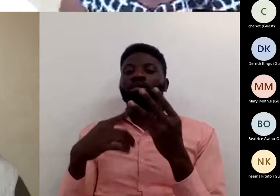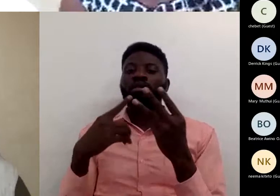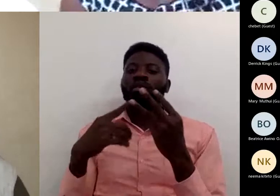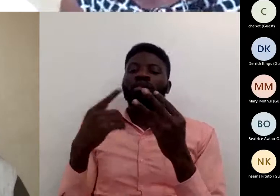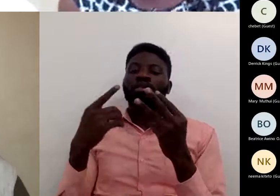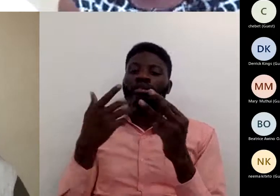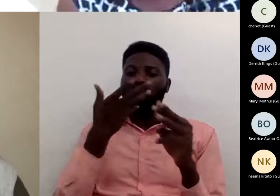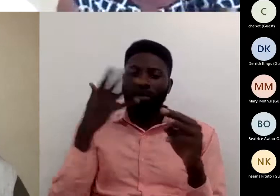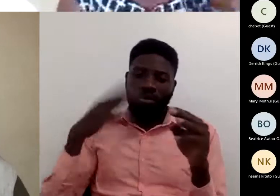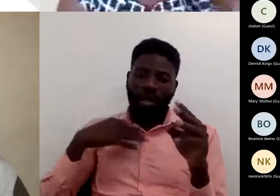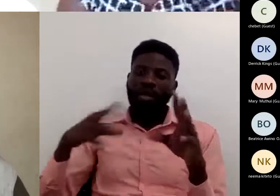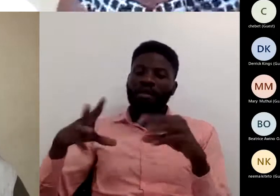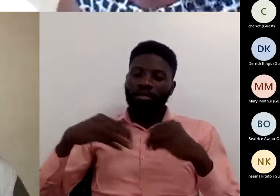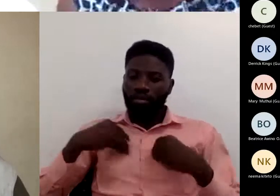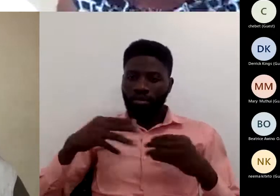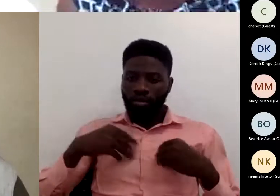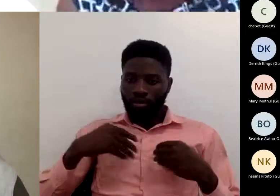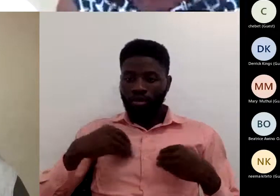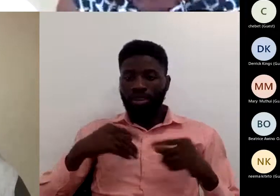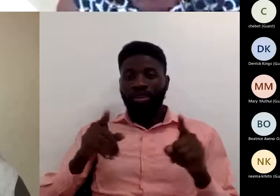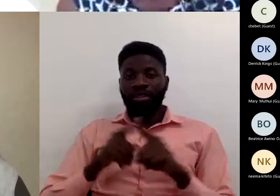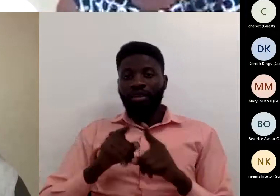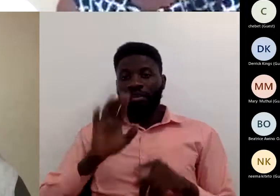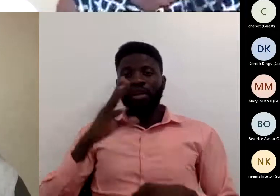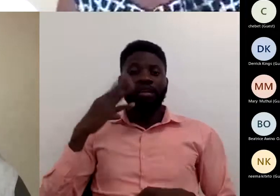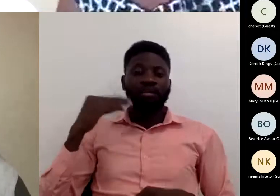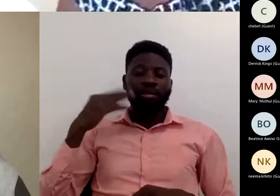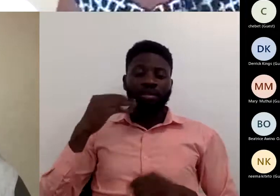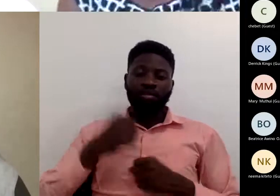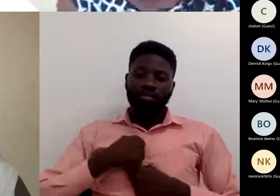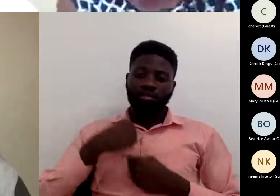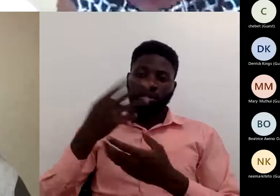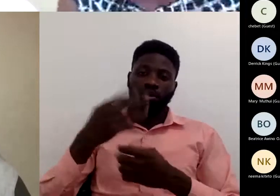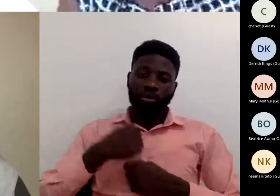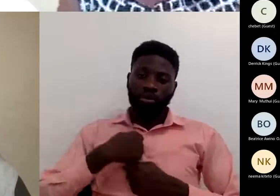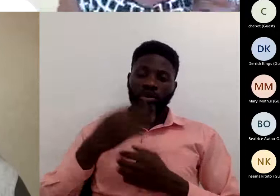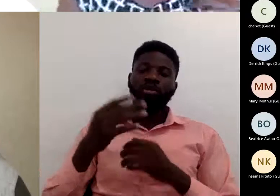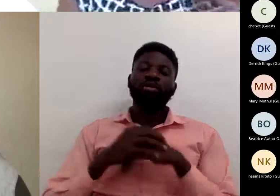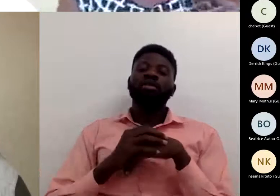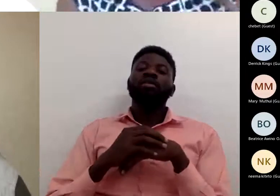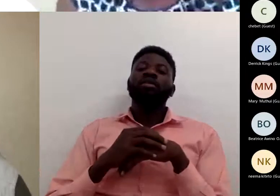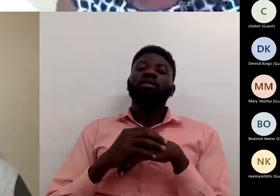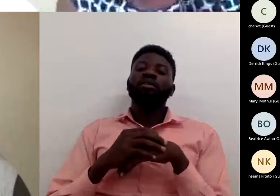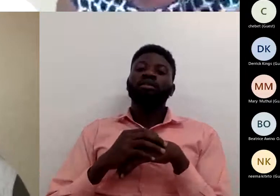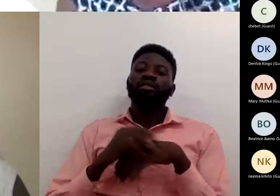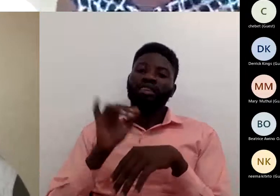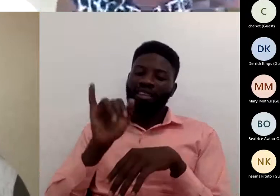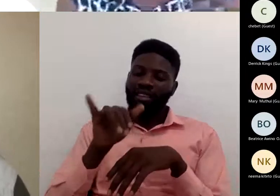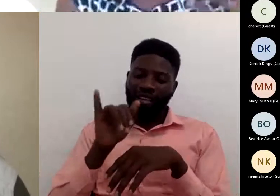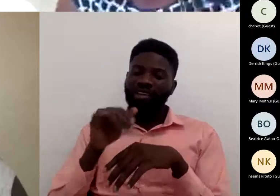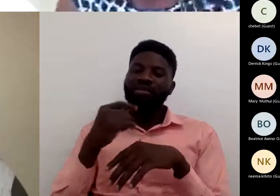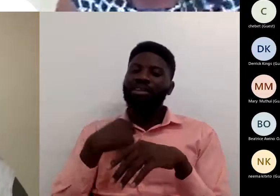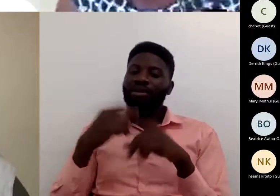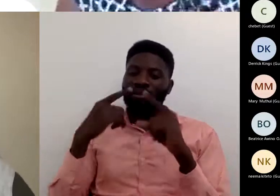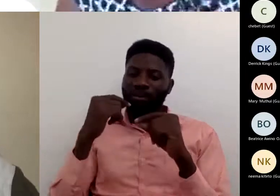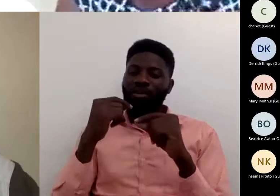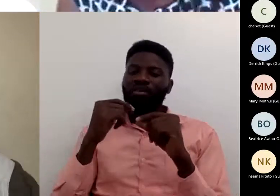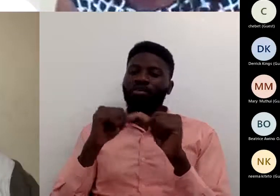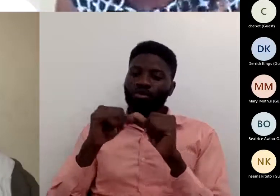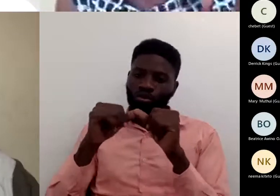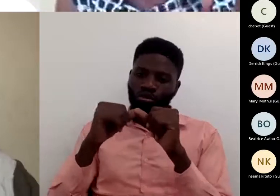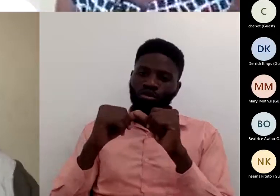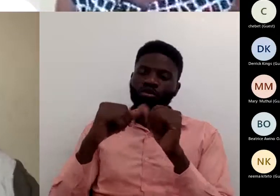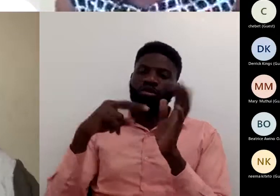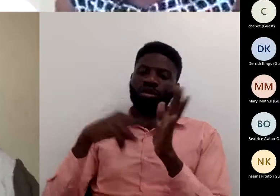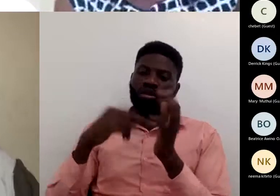feedback, accept feedback. Also share your experiences. Be resilient. That's, needless to say, we're